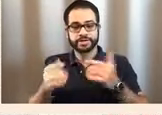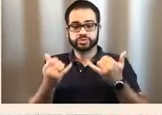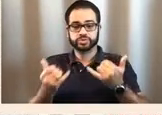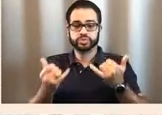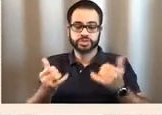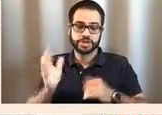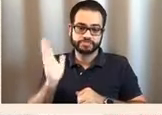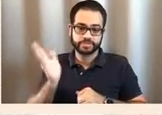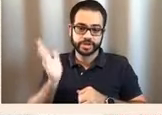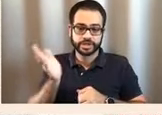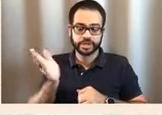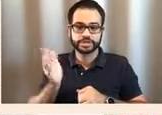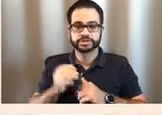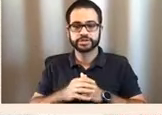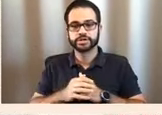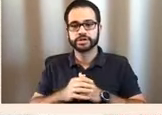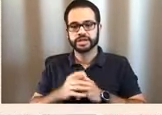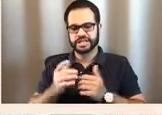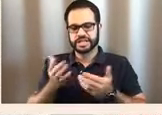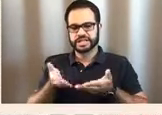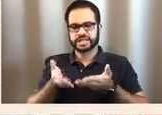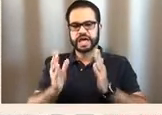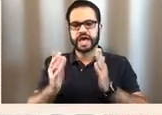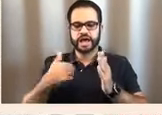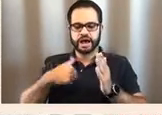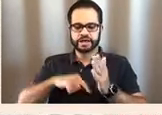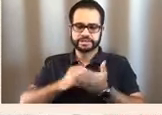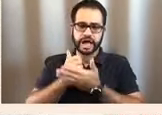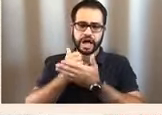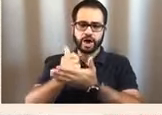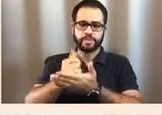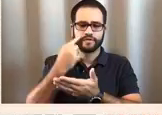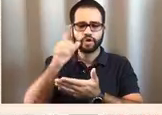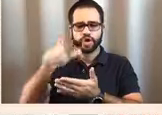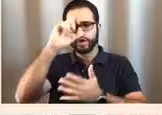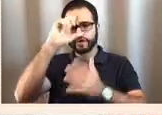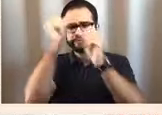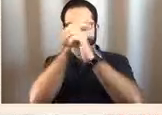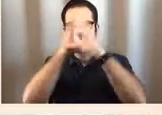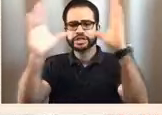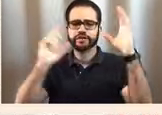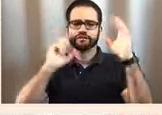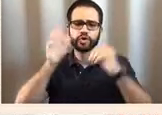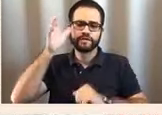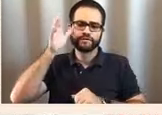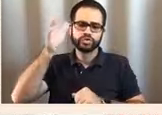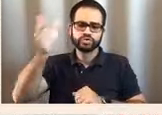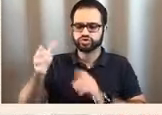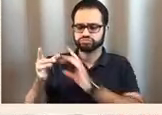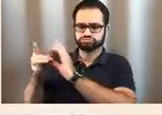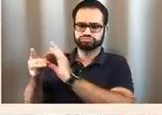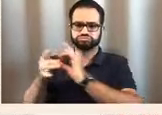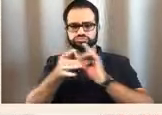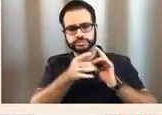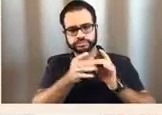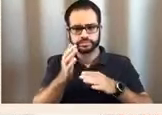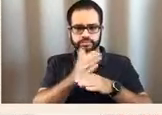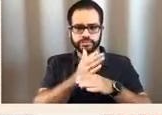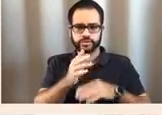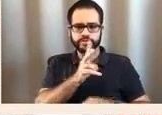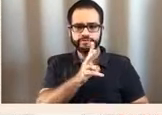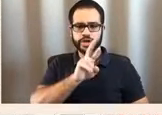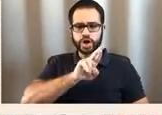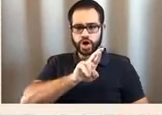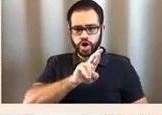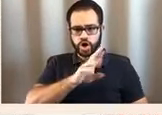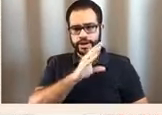Let Us Help You with Your Vision for the Future is a joint presentation between the Division of Vocational Rehabilitation and